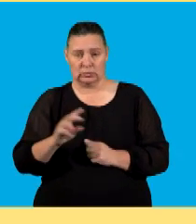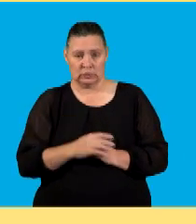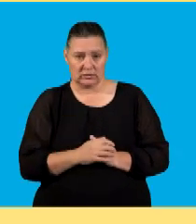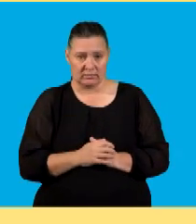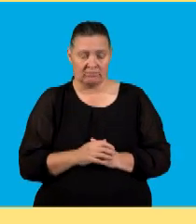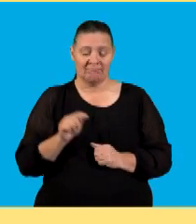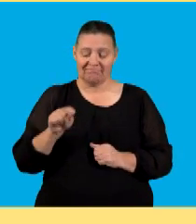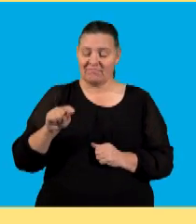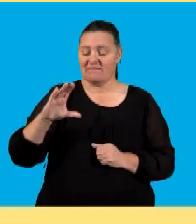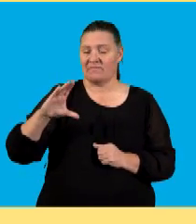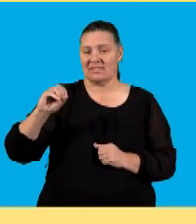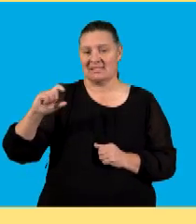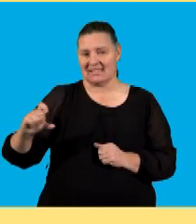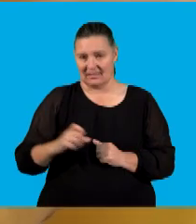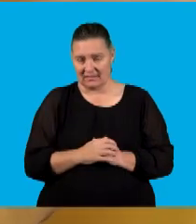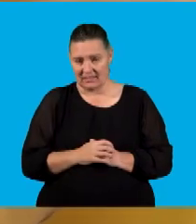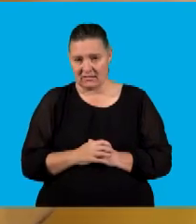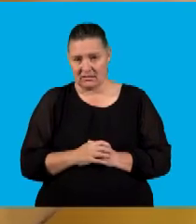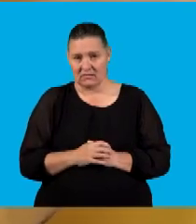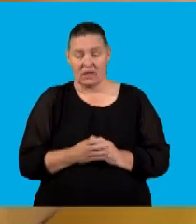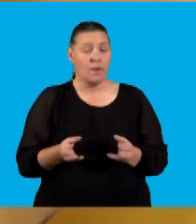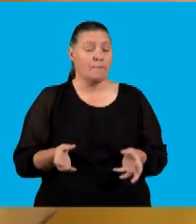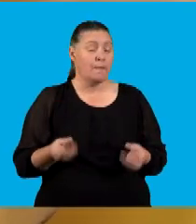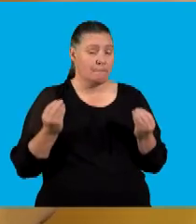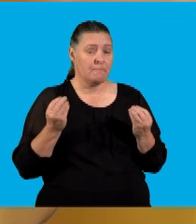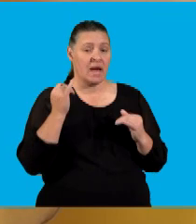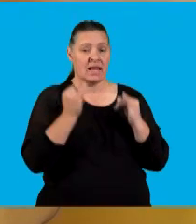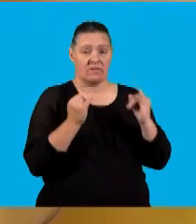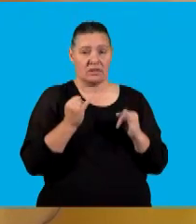11,212 and 50 cents. Once you have got your